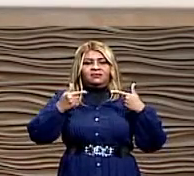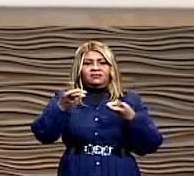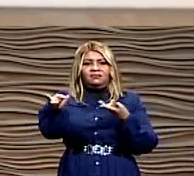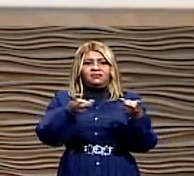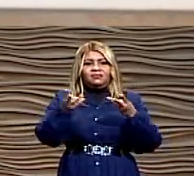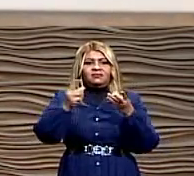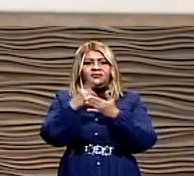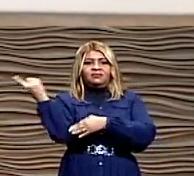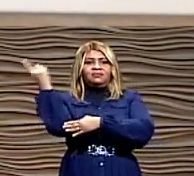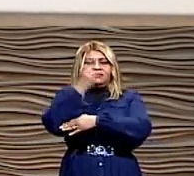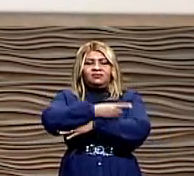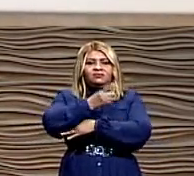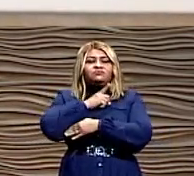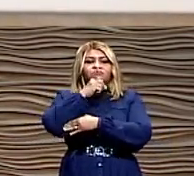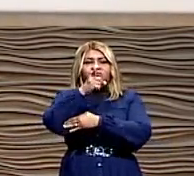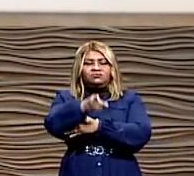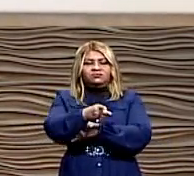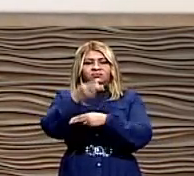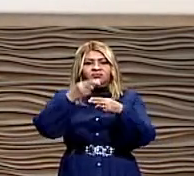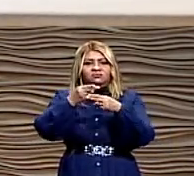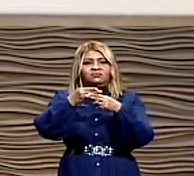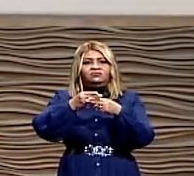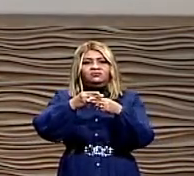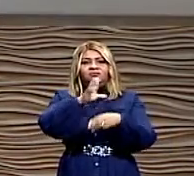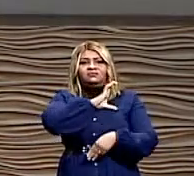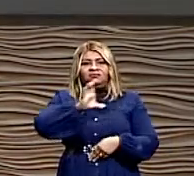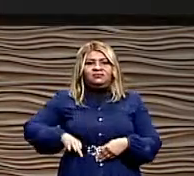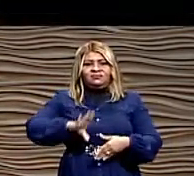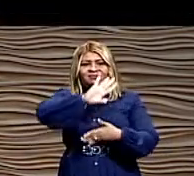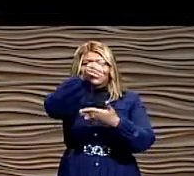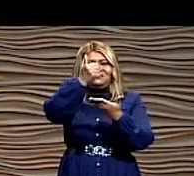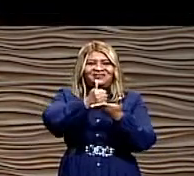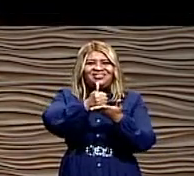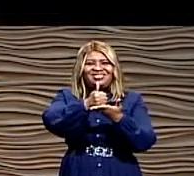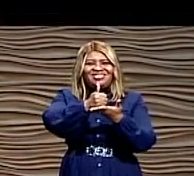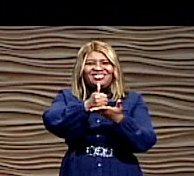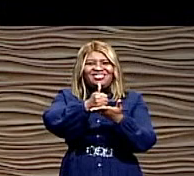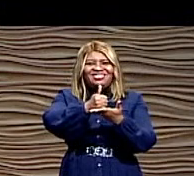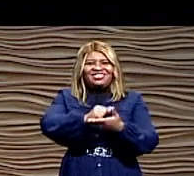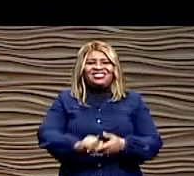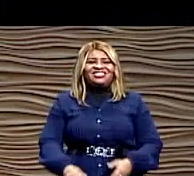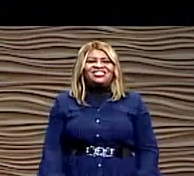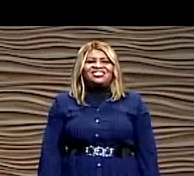Today. In the name of Christ, amen.